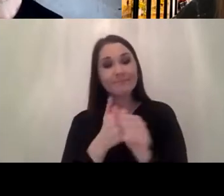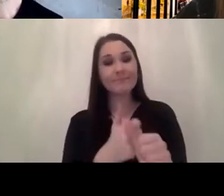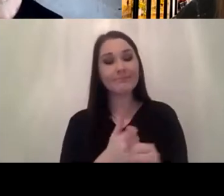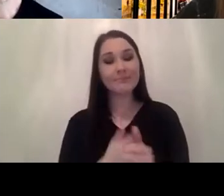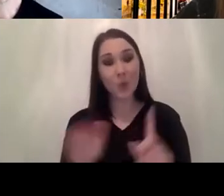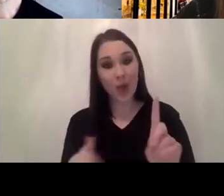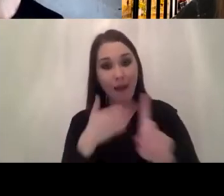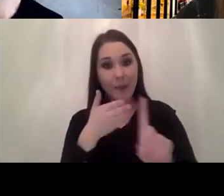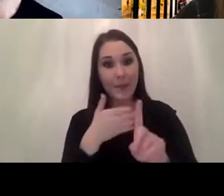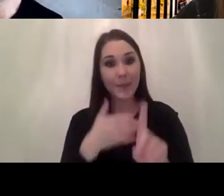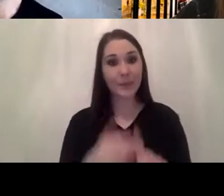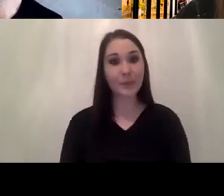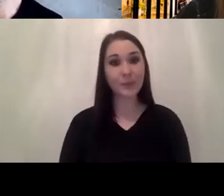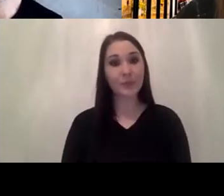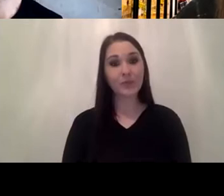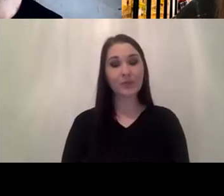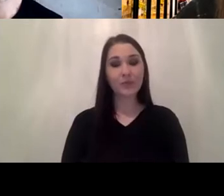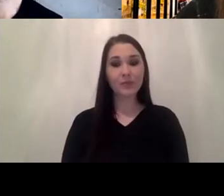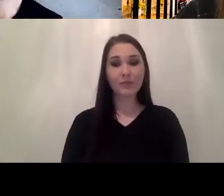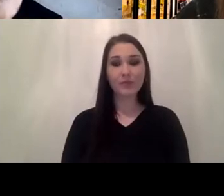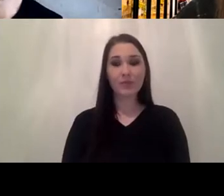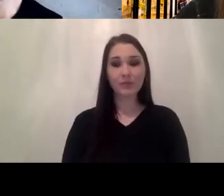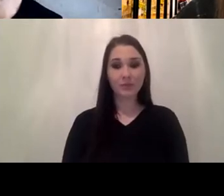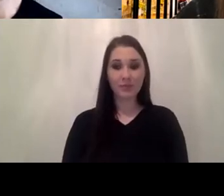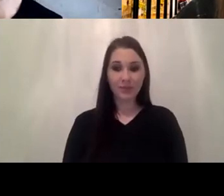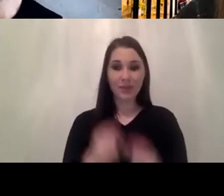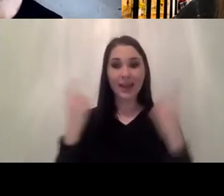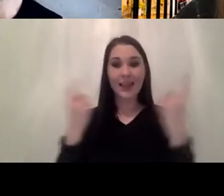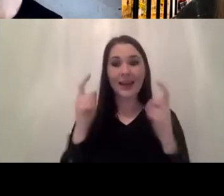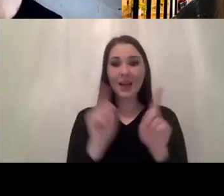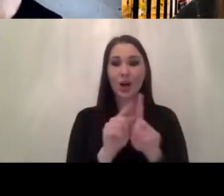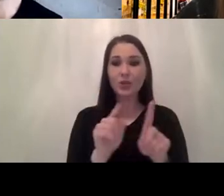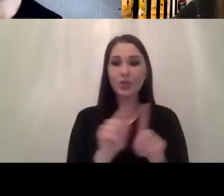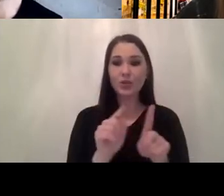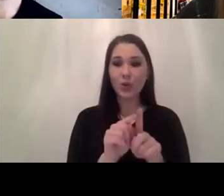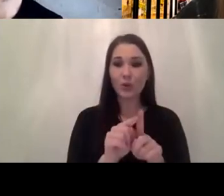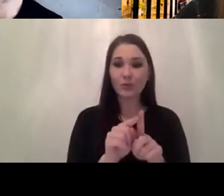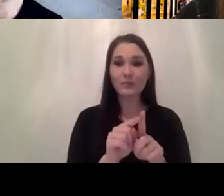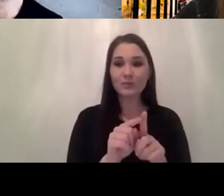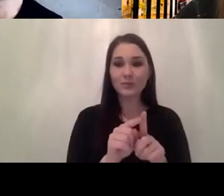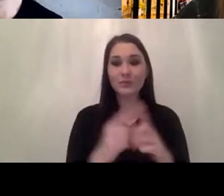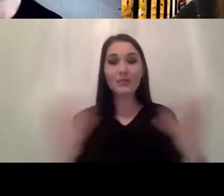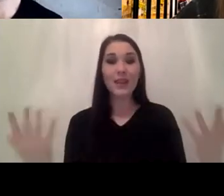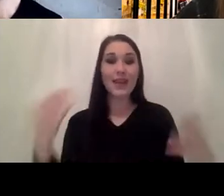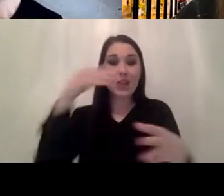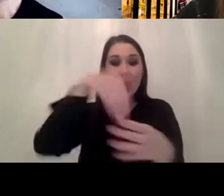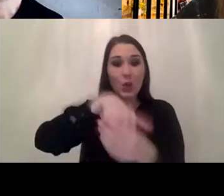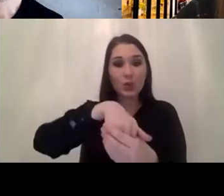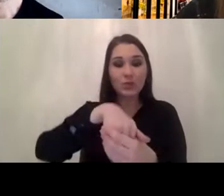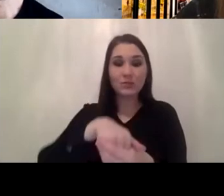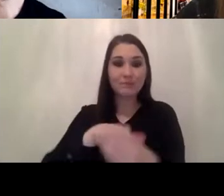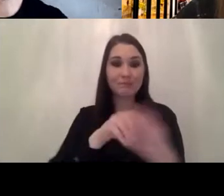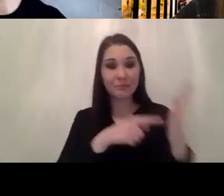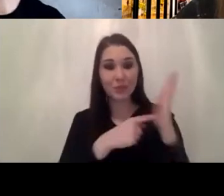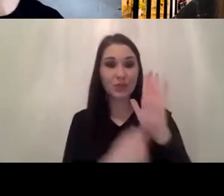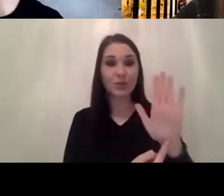know, I think there's also an aspect of, you know, modeling inclusivity and things like that. And it can be, you know,